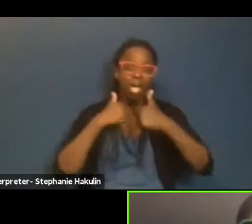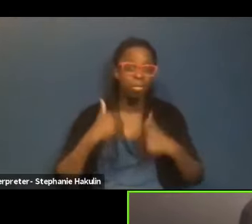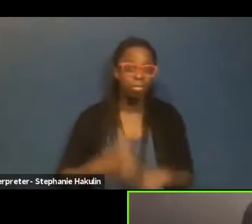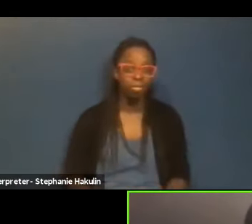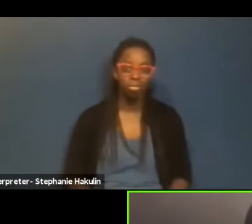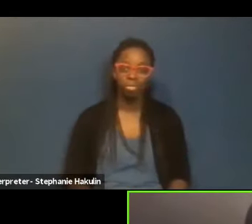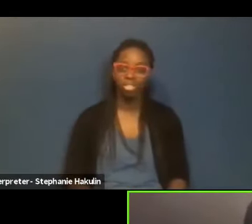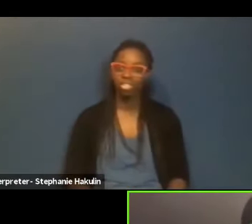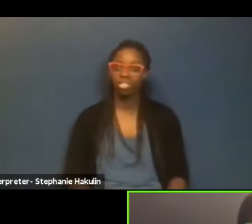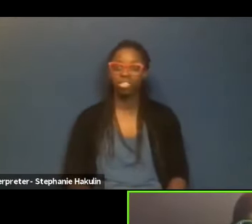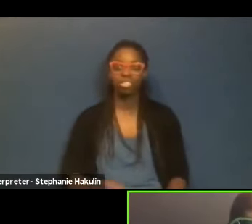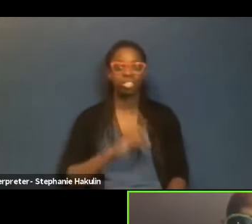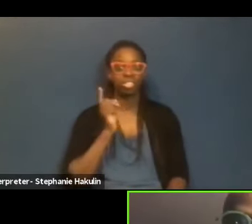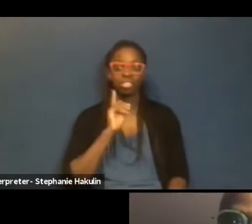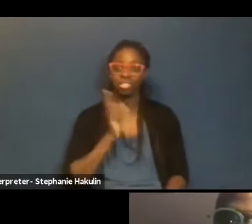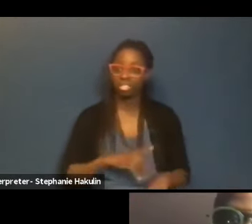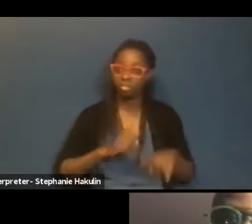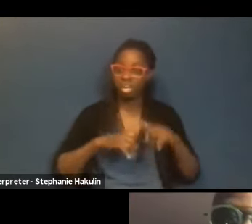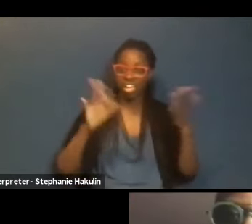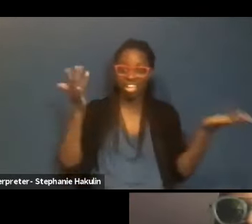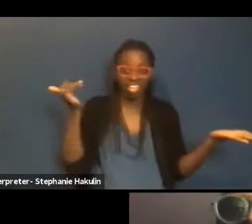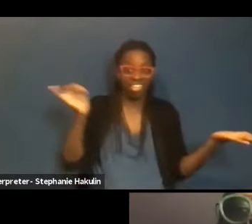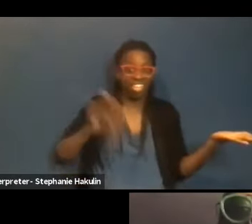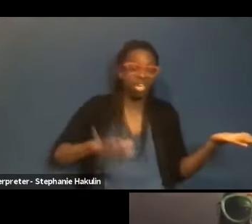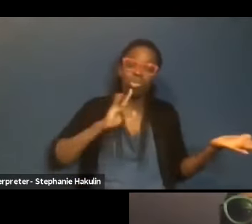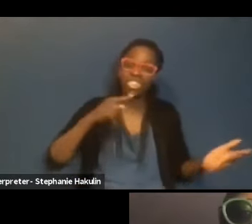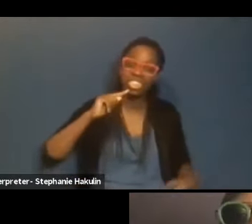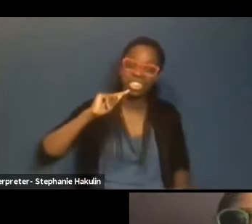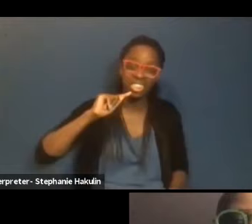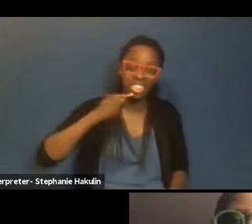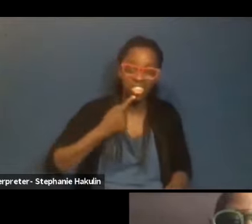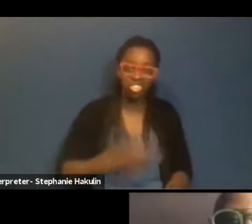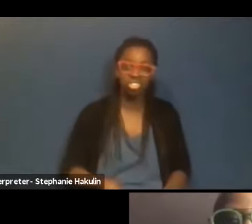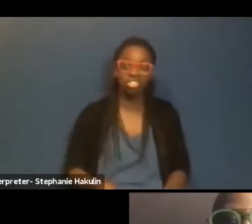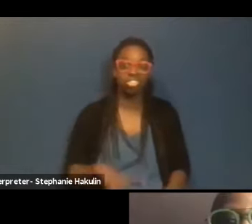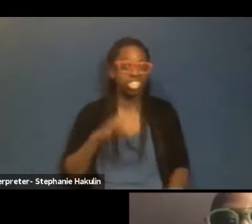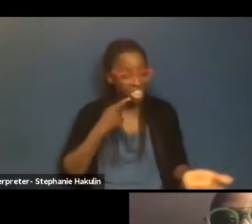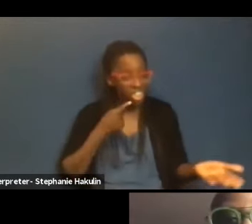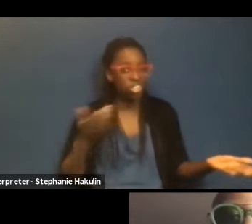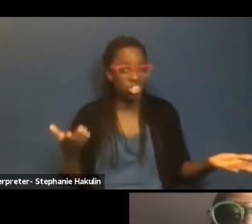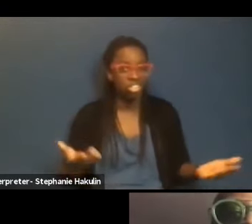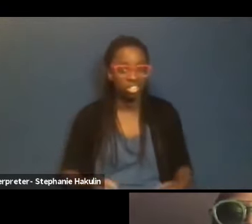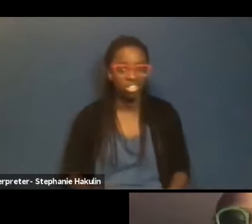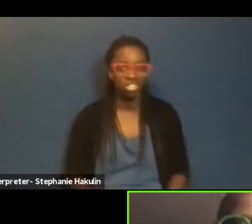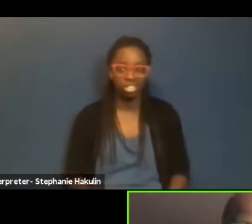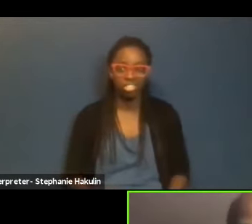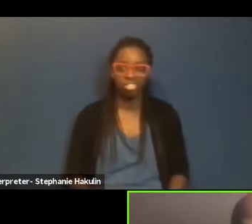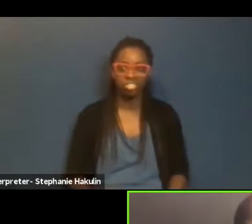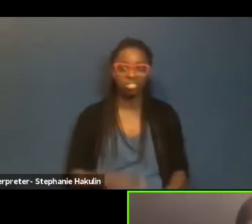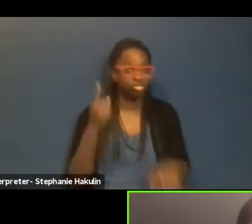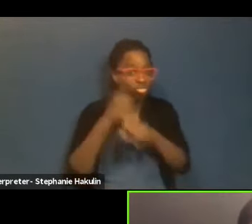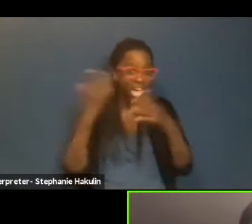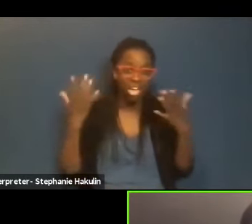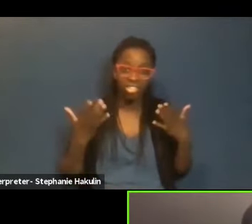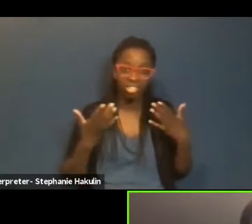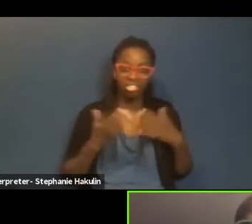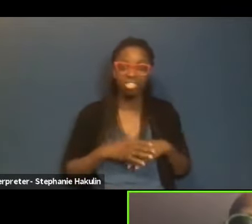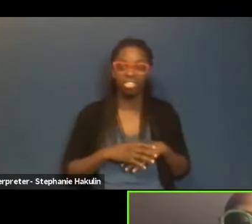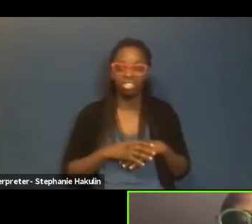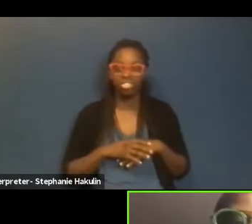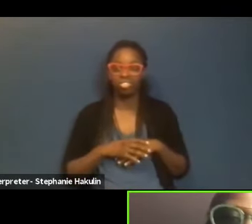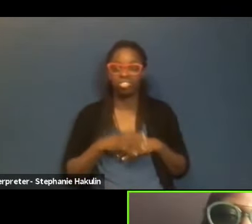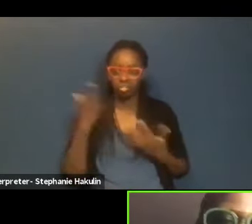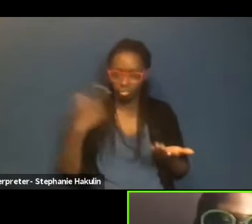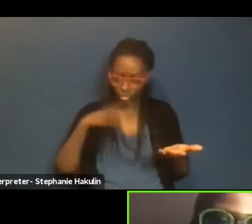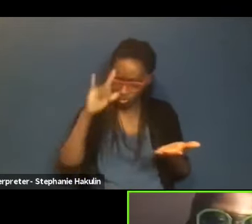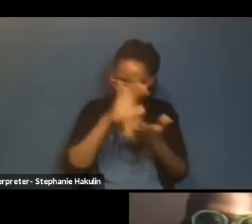that intensity. You know you right. When you believe. When you're